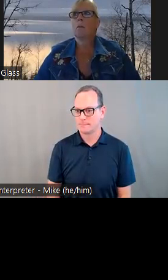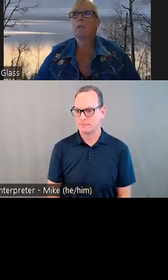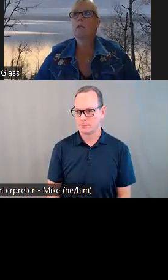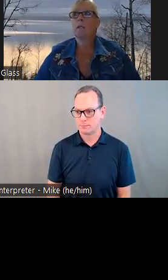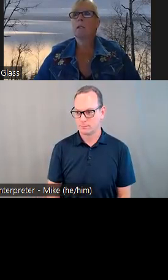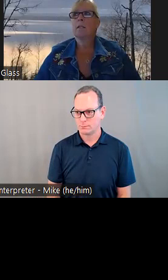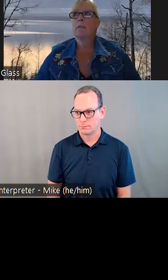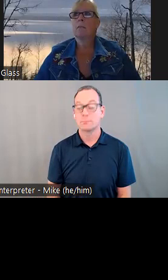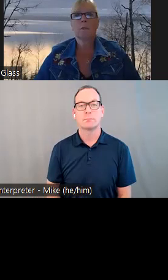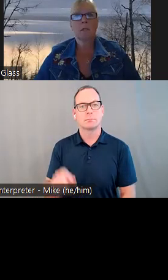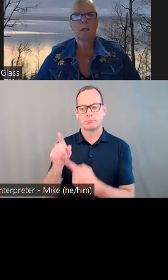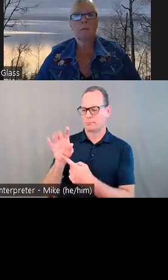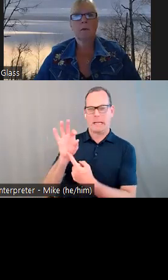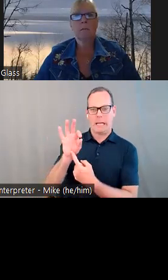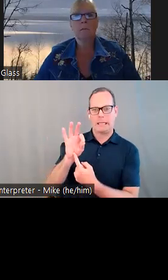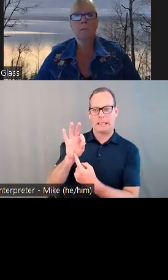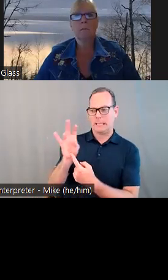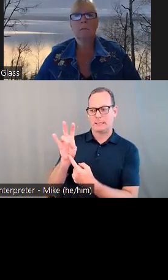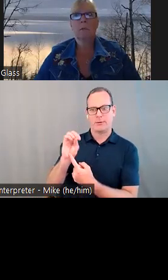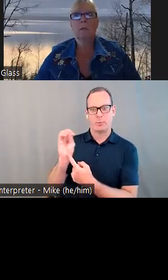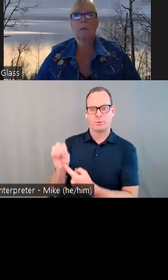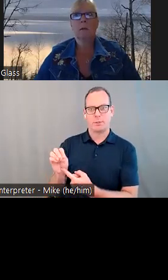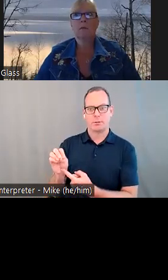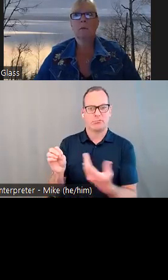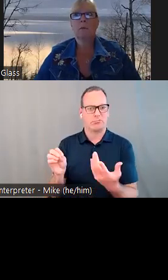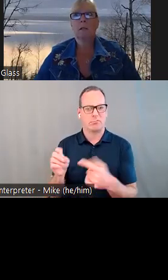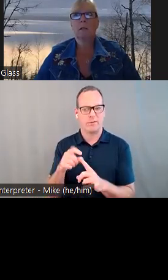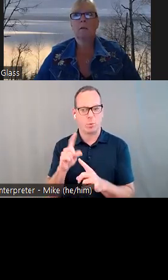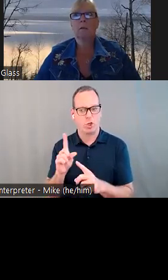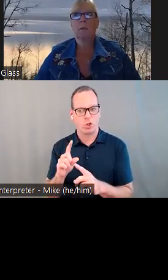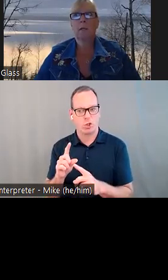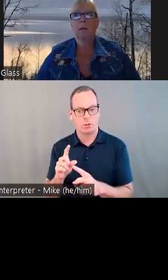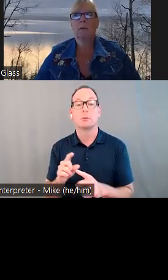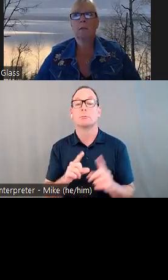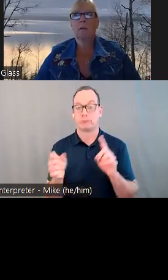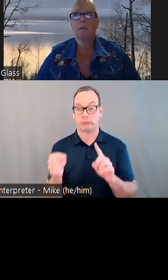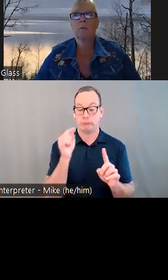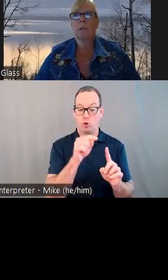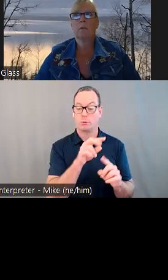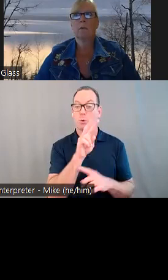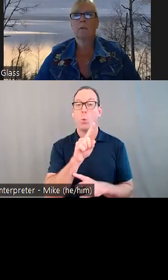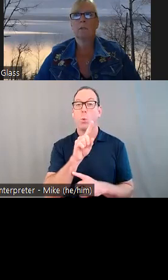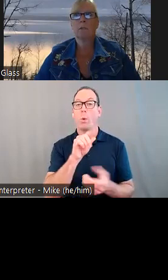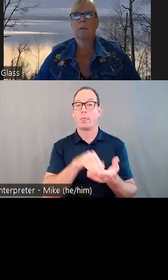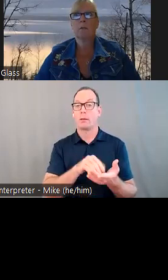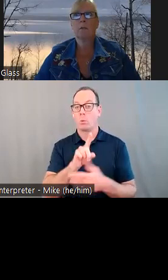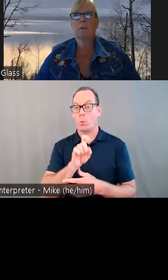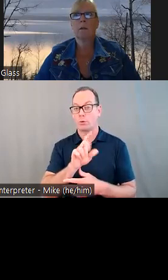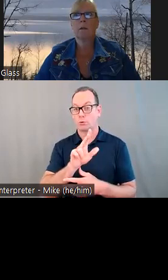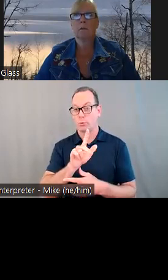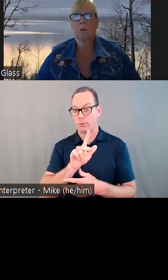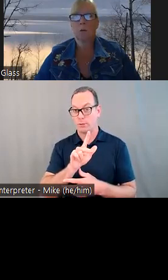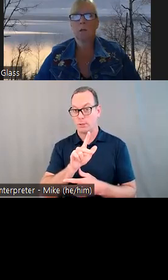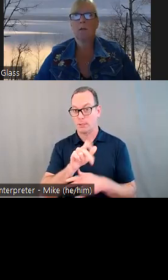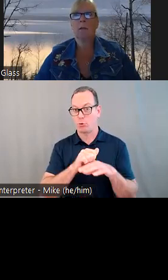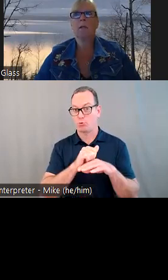So where does this 97% come from? Comes from the fact that there was 1,123 referrals out